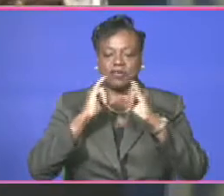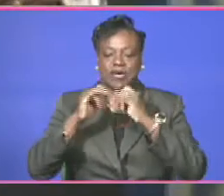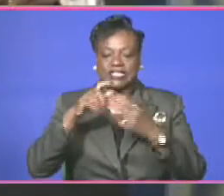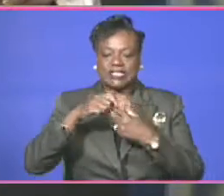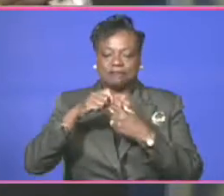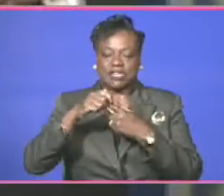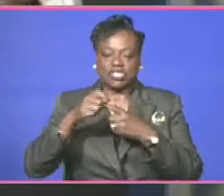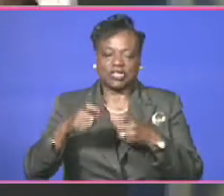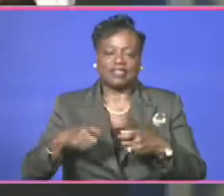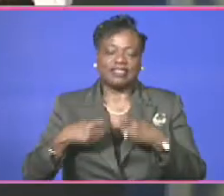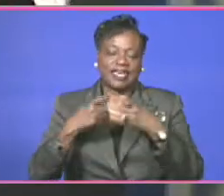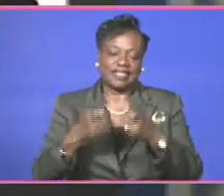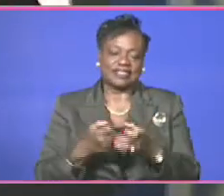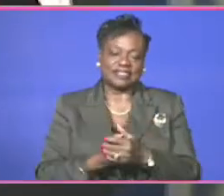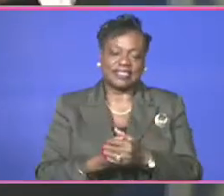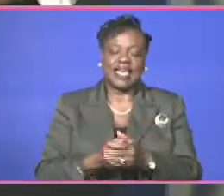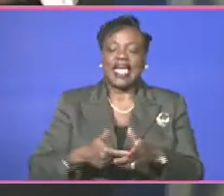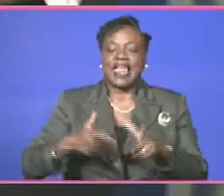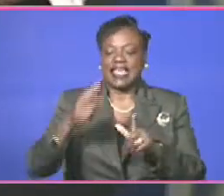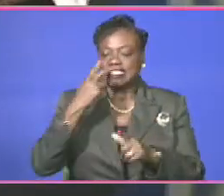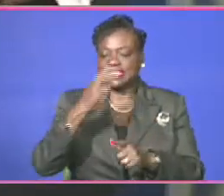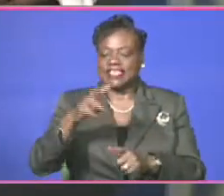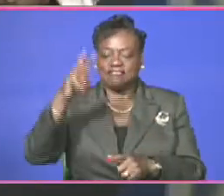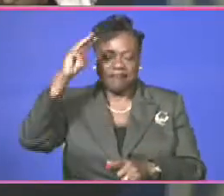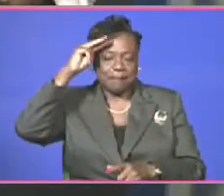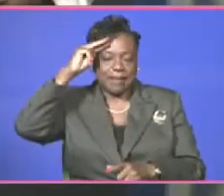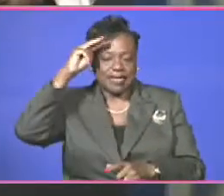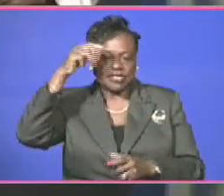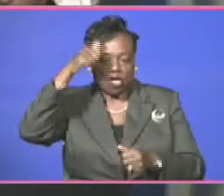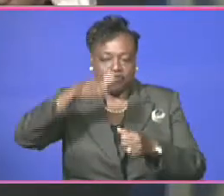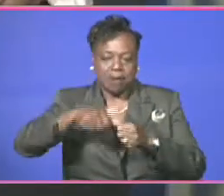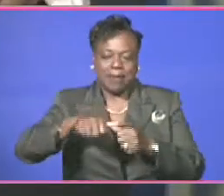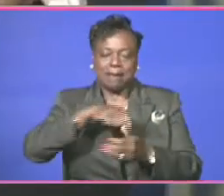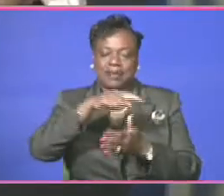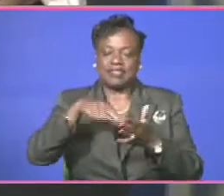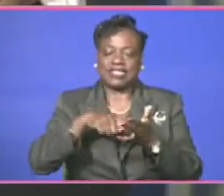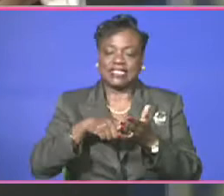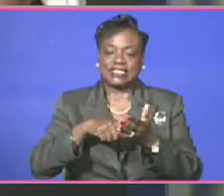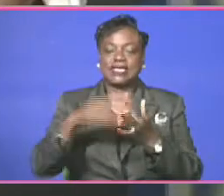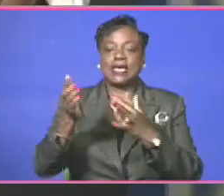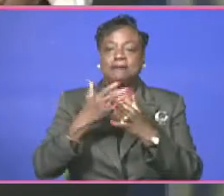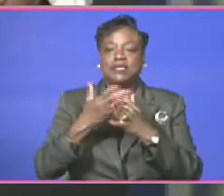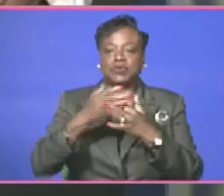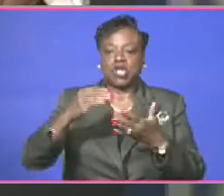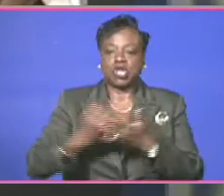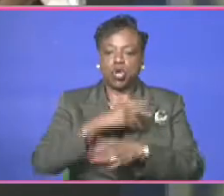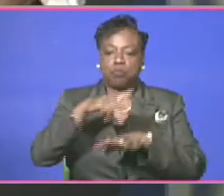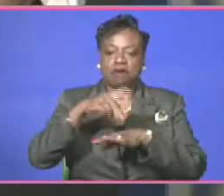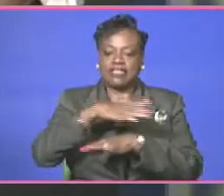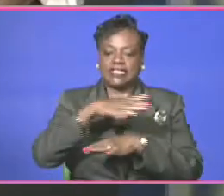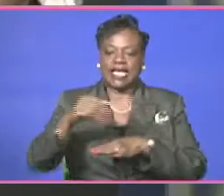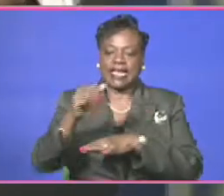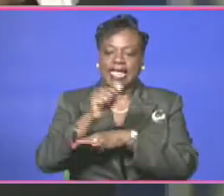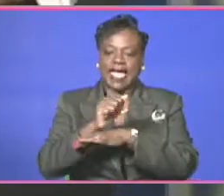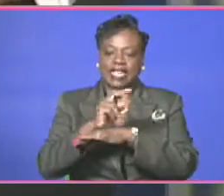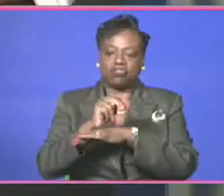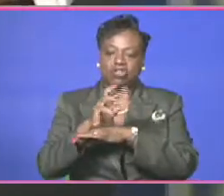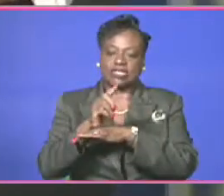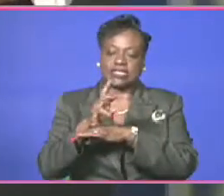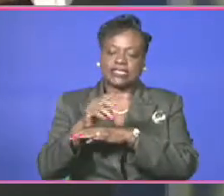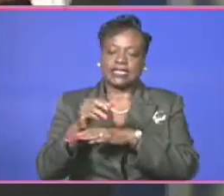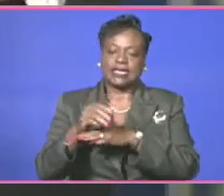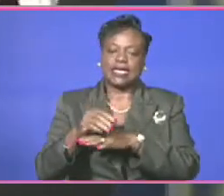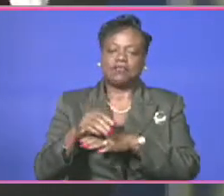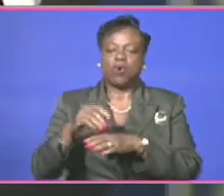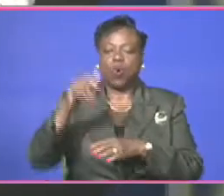see if Matt remembers this controversial episode between New Providence and Andros during women's volleyball action